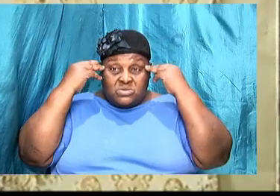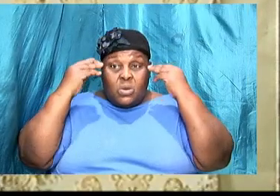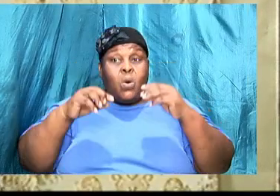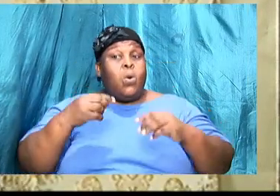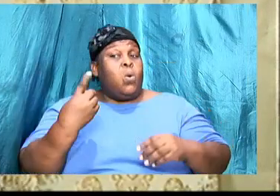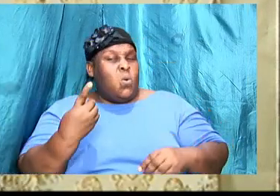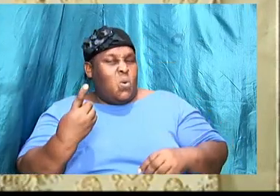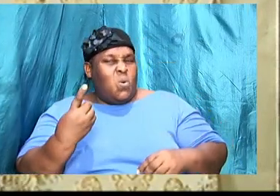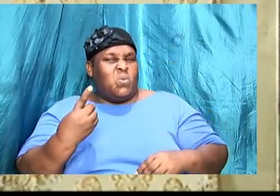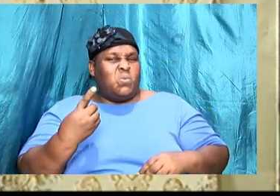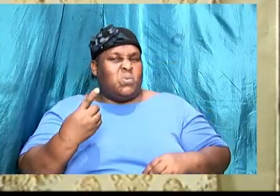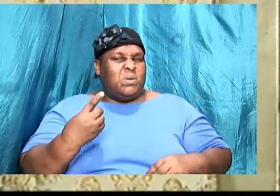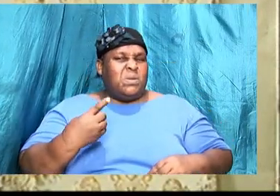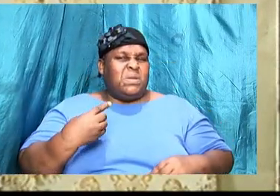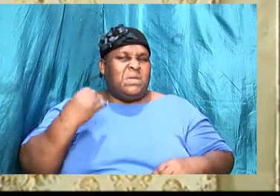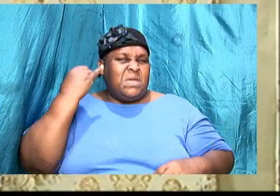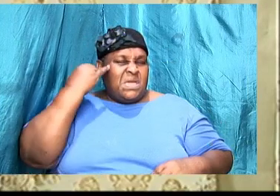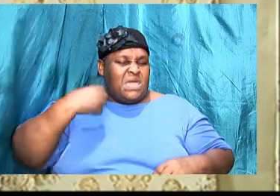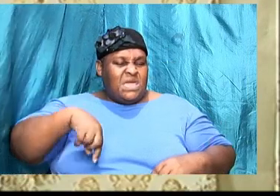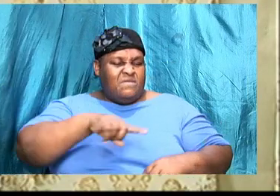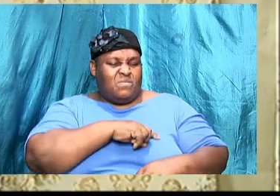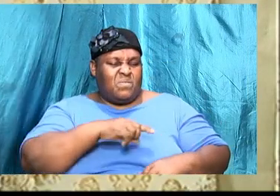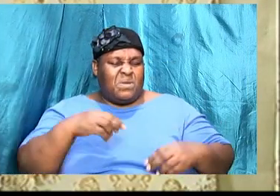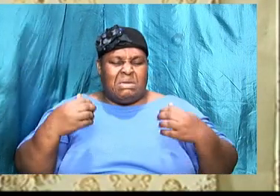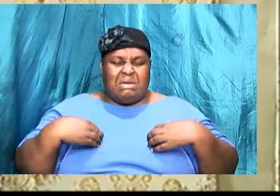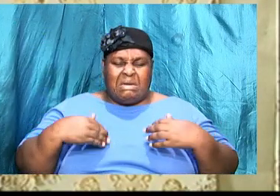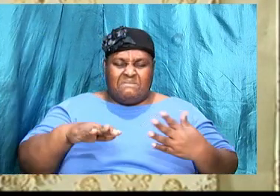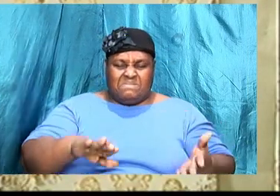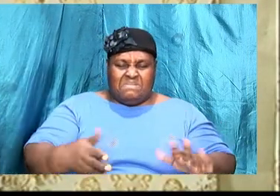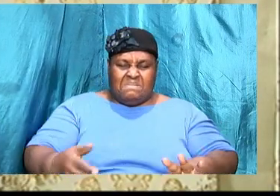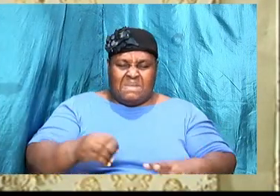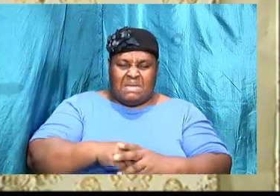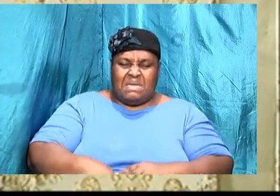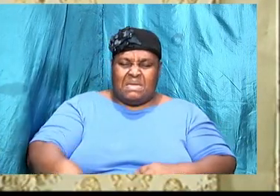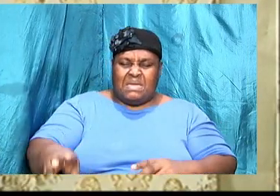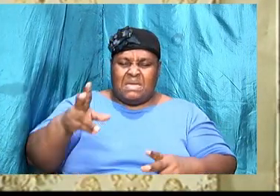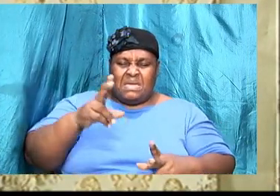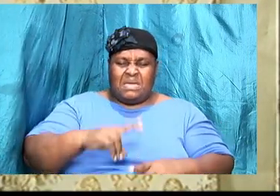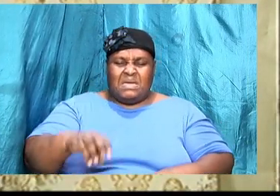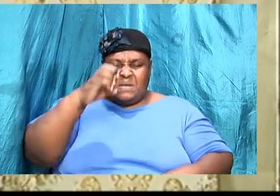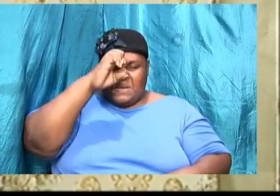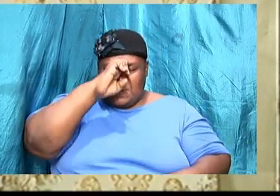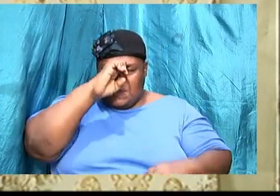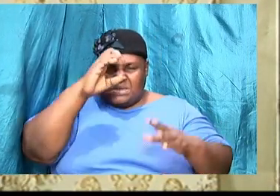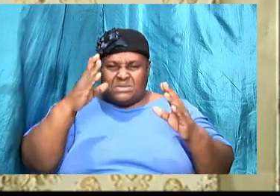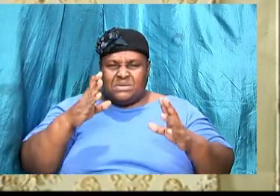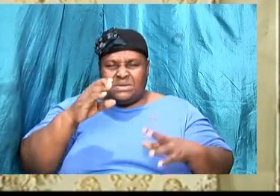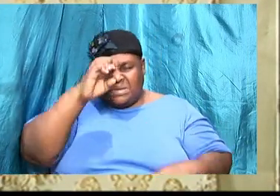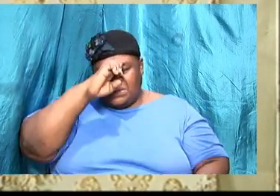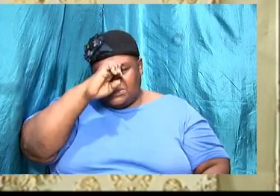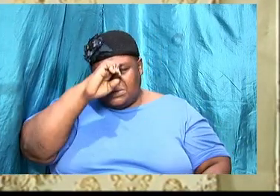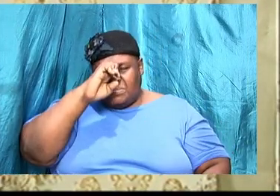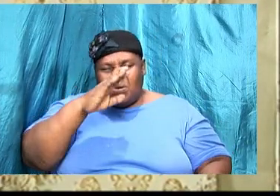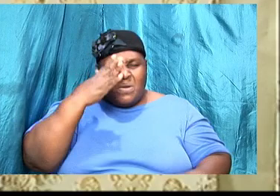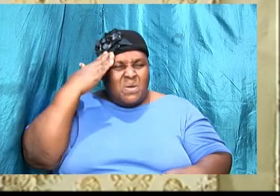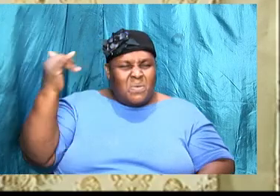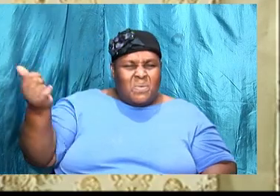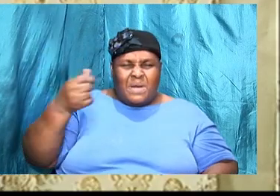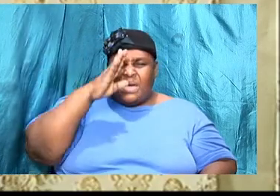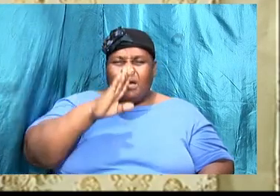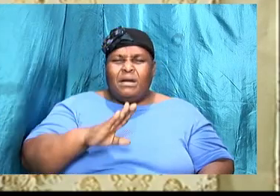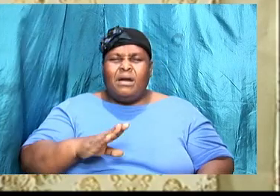had died in Egypt or in this desert, why is the Lord bringing us into the land?